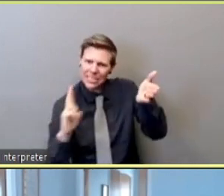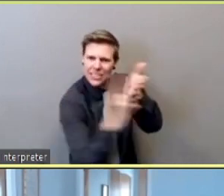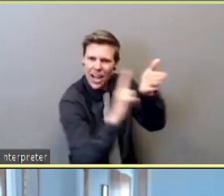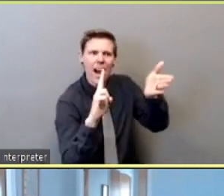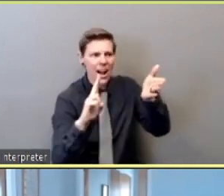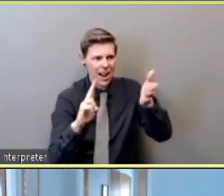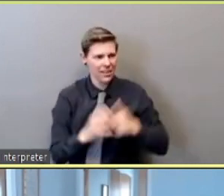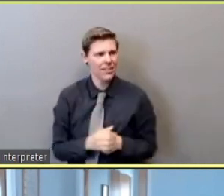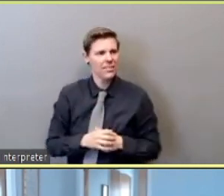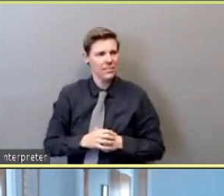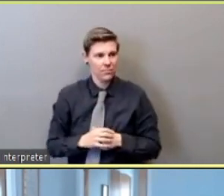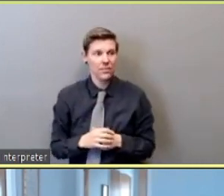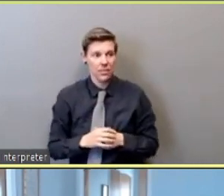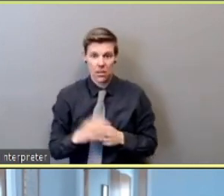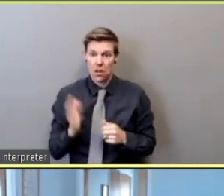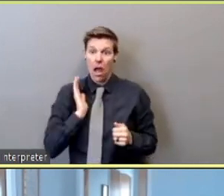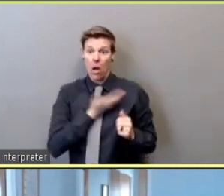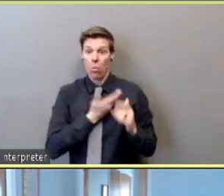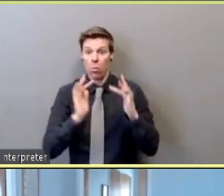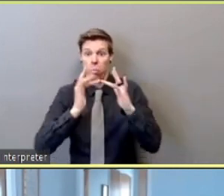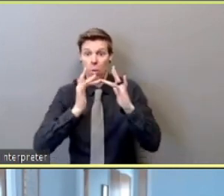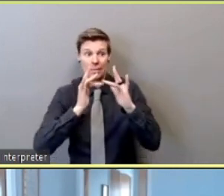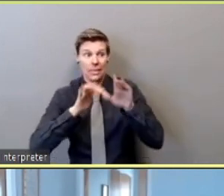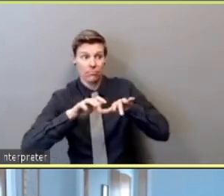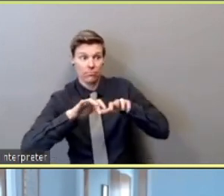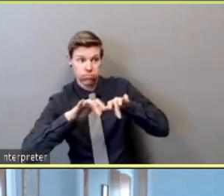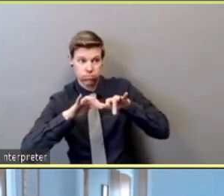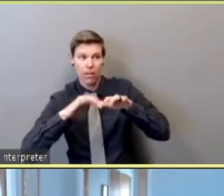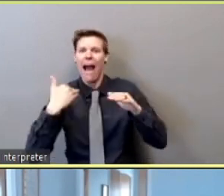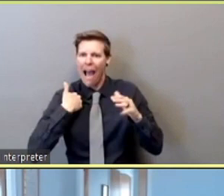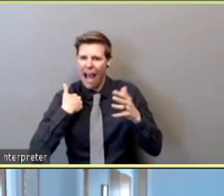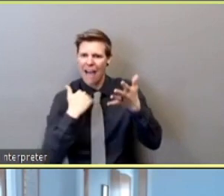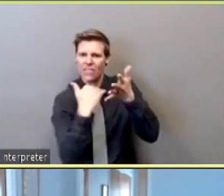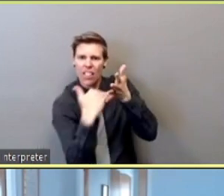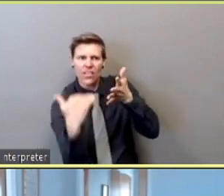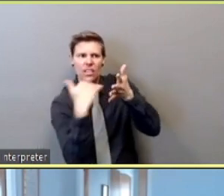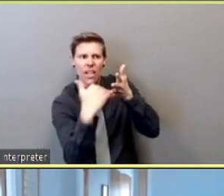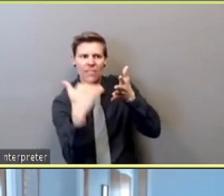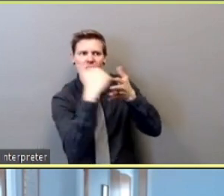dashboard, county level registration data is available.